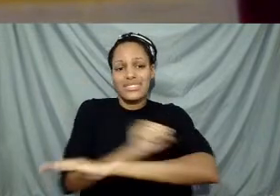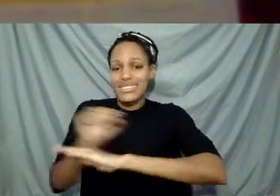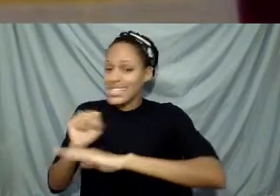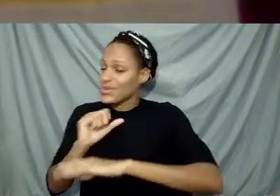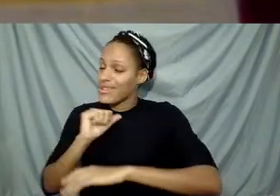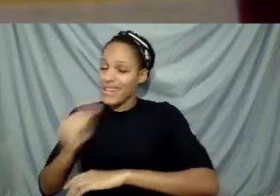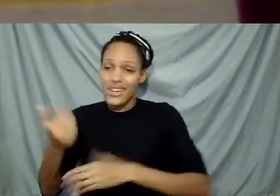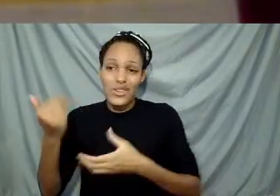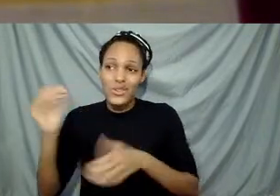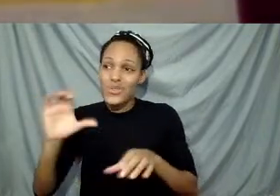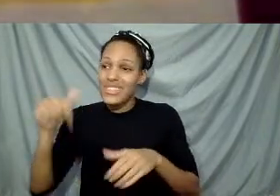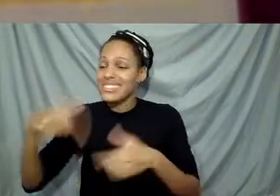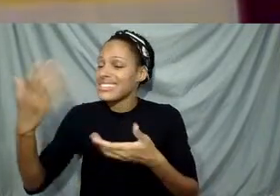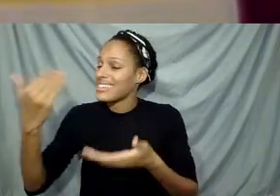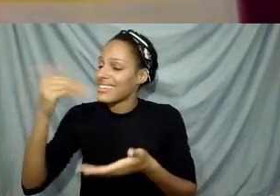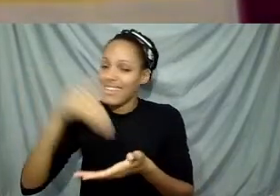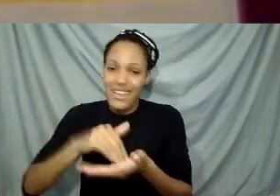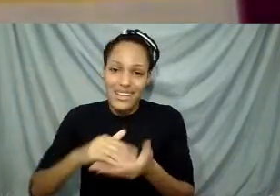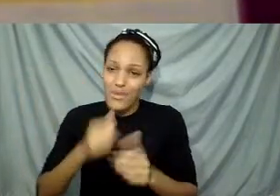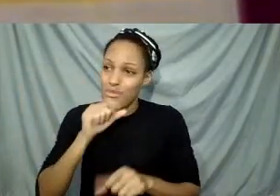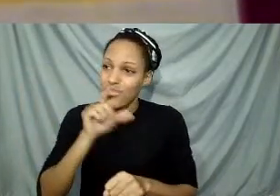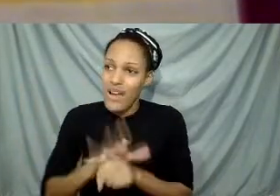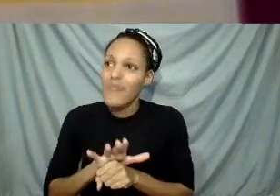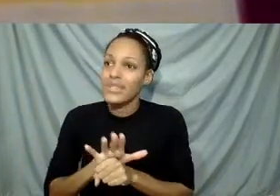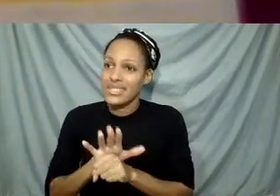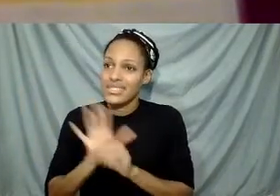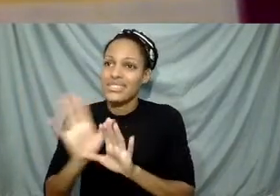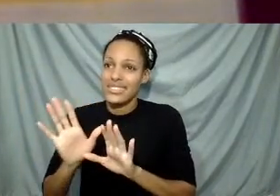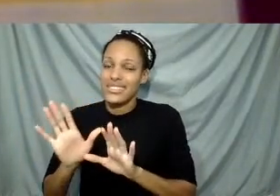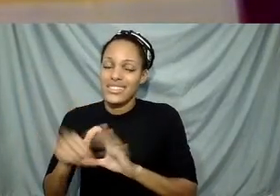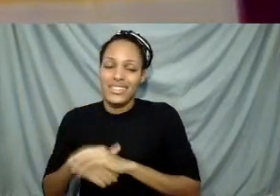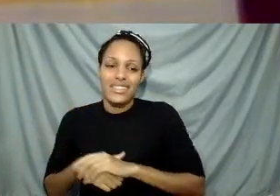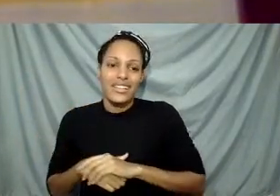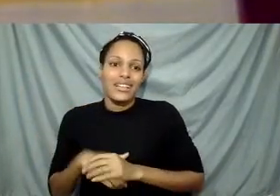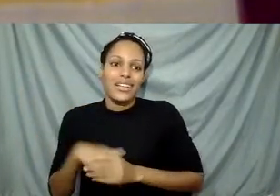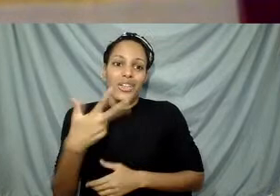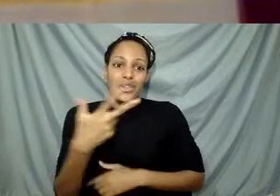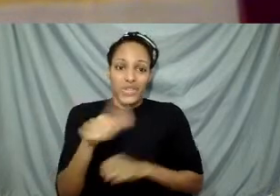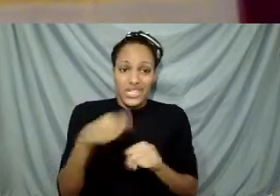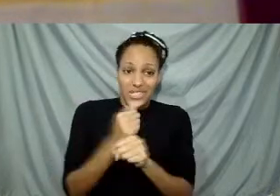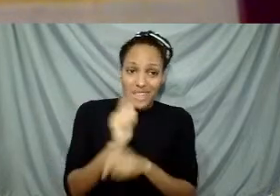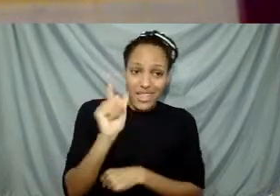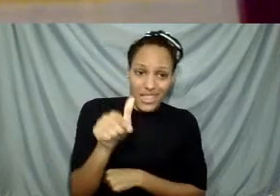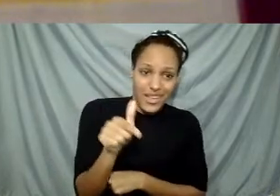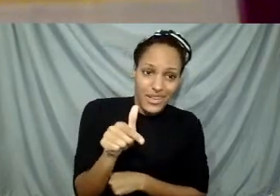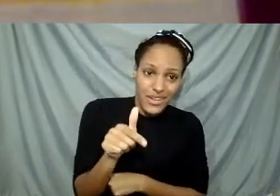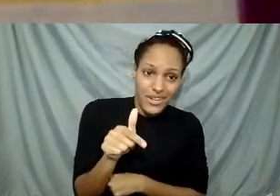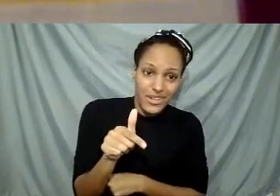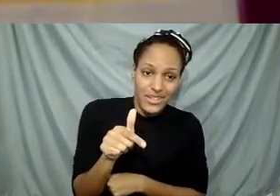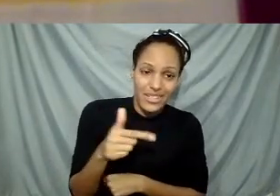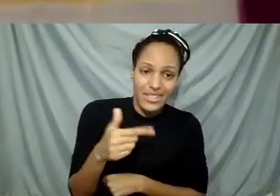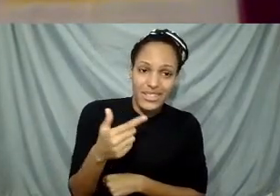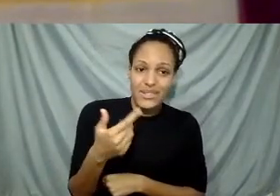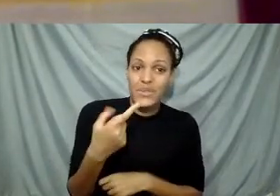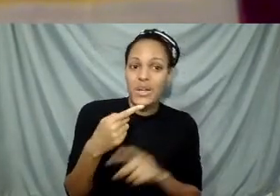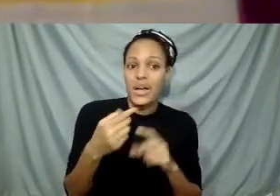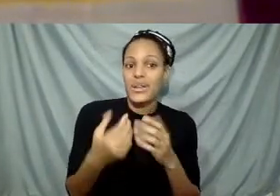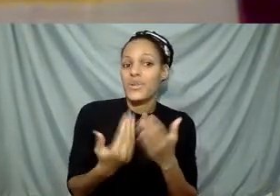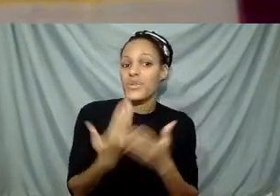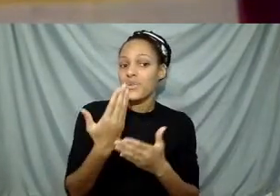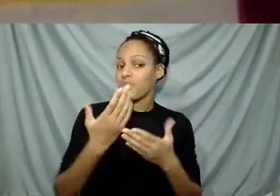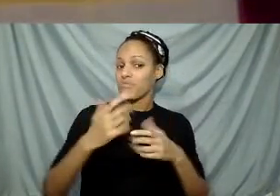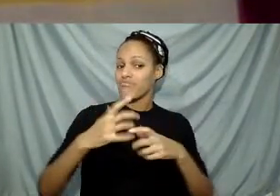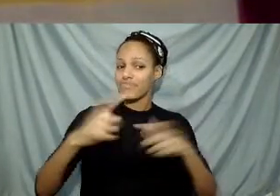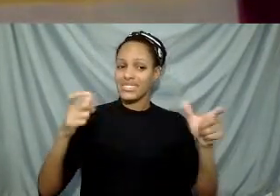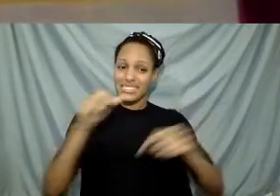of stuff again. And then 3 years later, we were at the Joyce, and I was like, Morgan, we were looking and we were